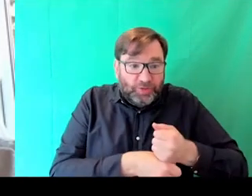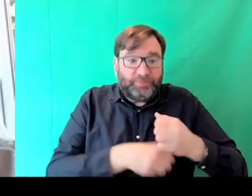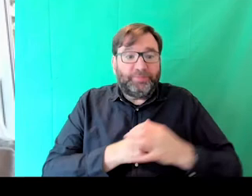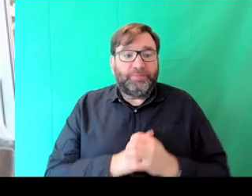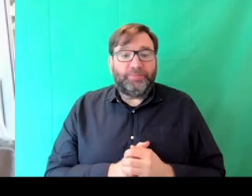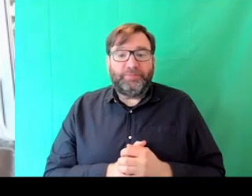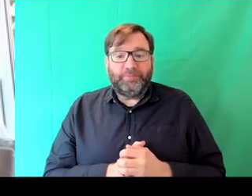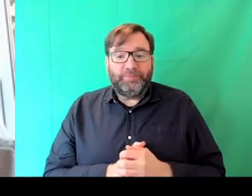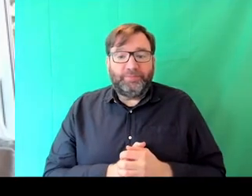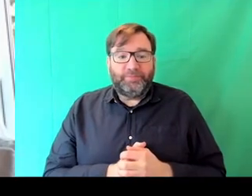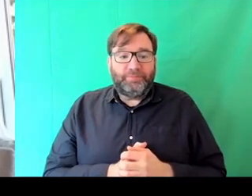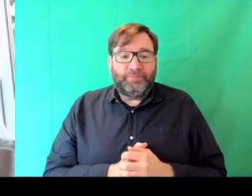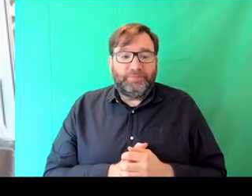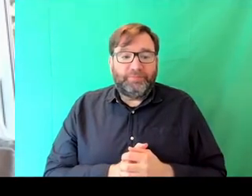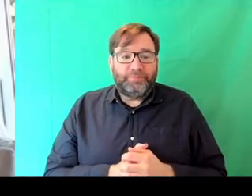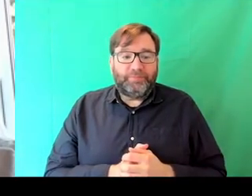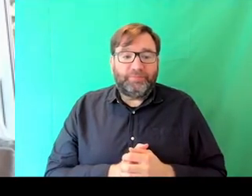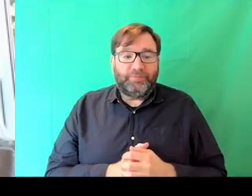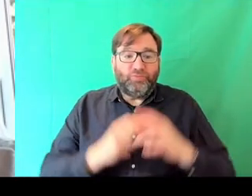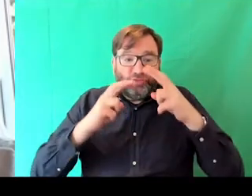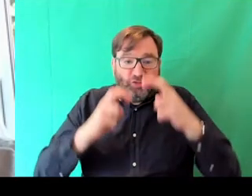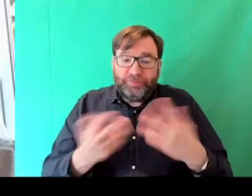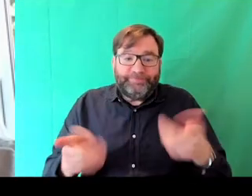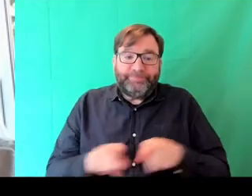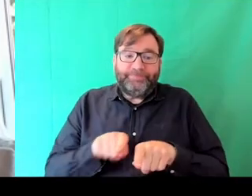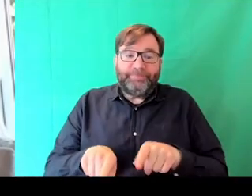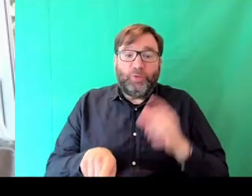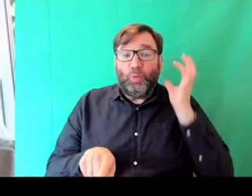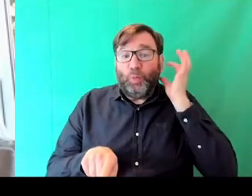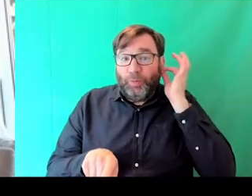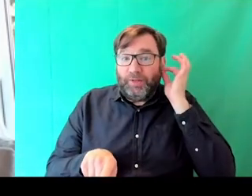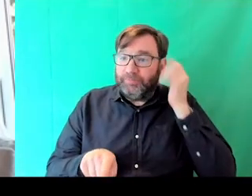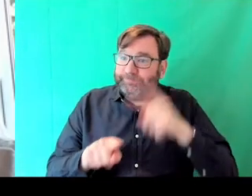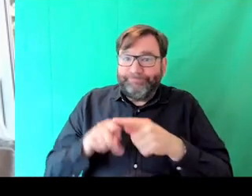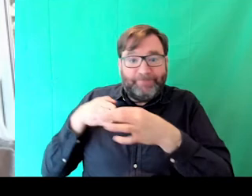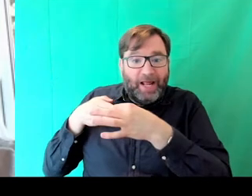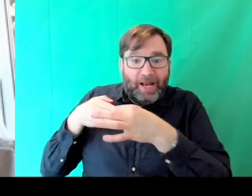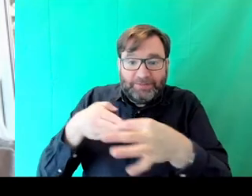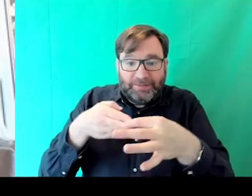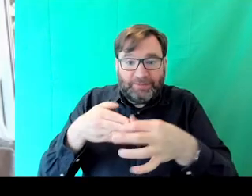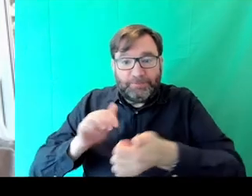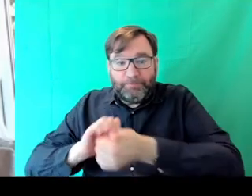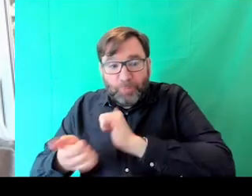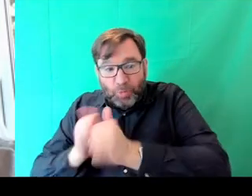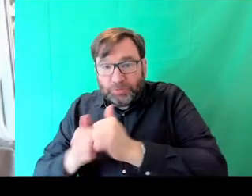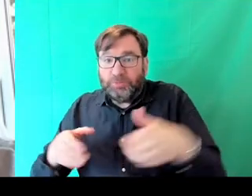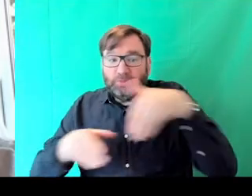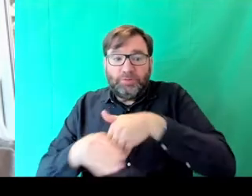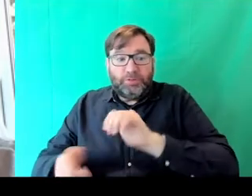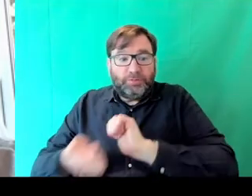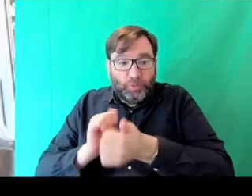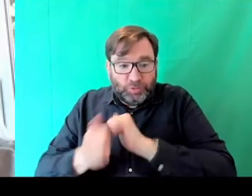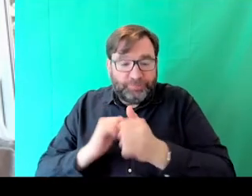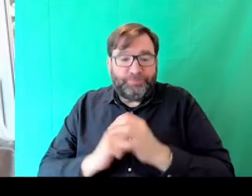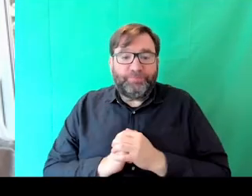in the C-suite played sports, 52% of women in the C-suite played at a university level, 77% of C-suite women